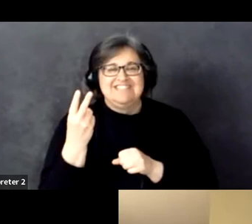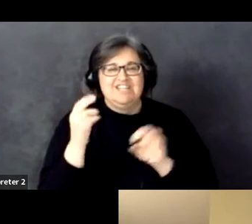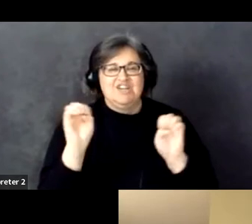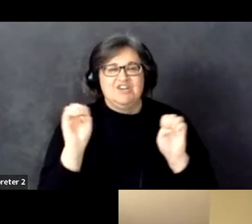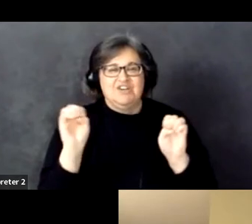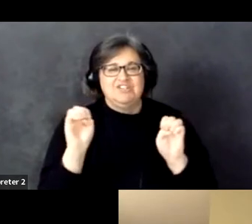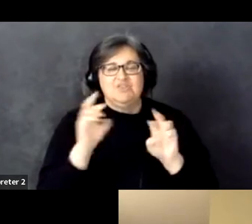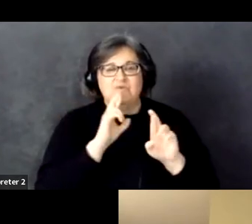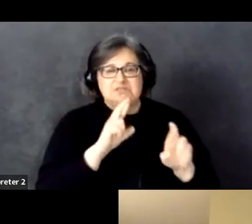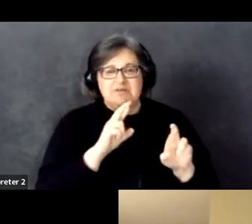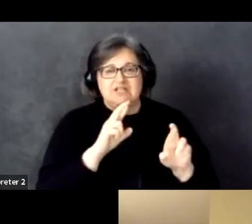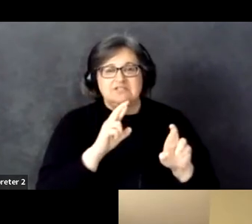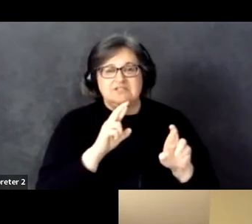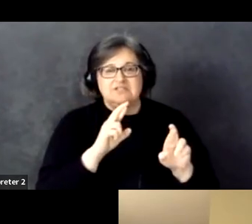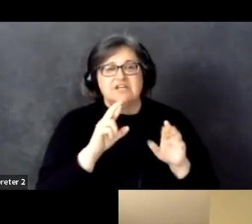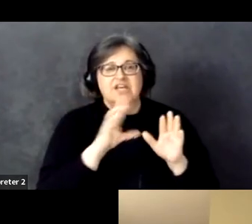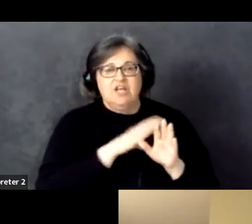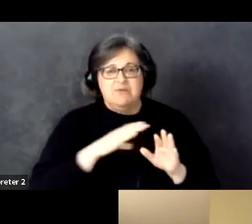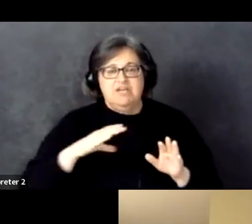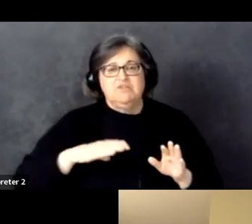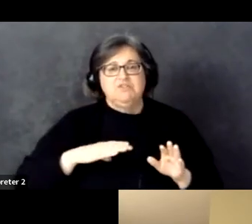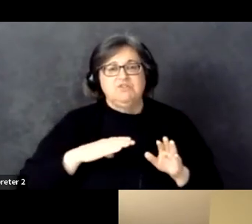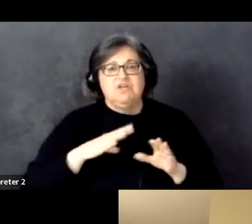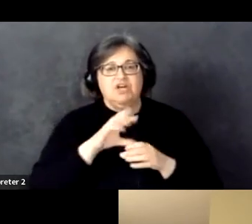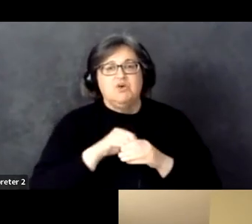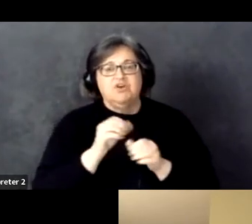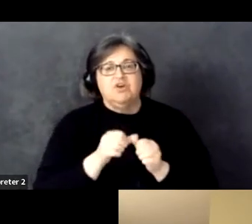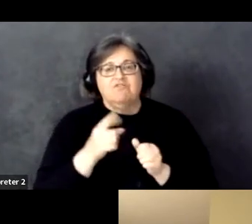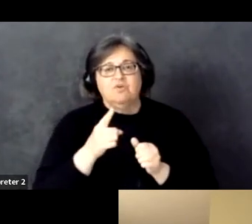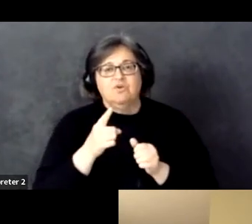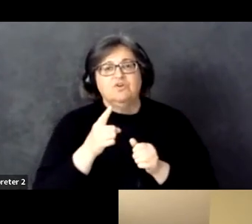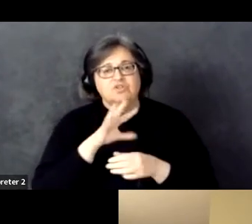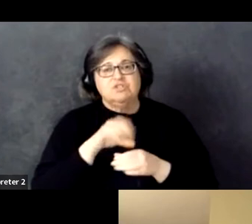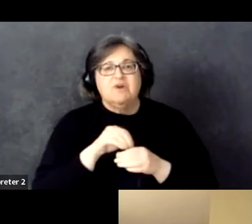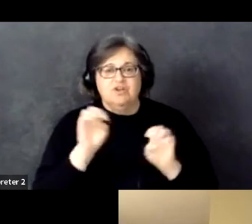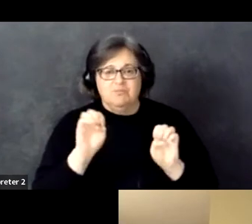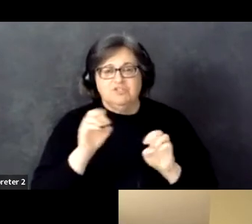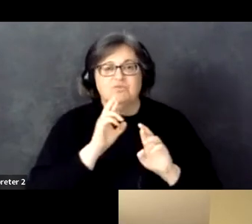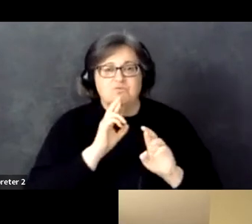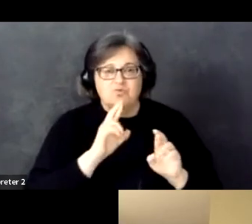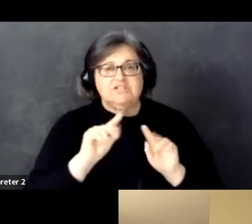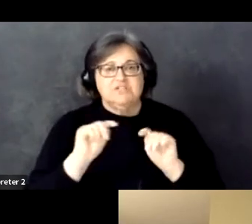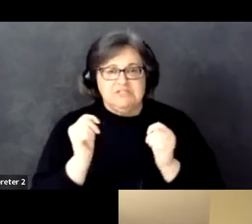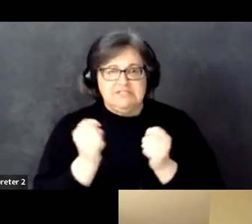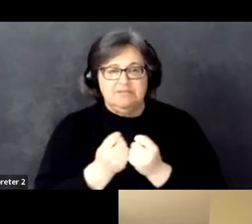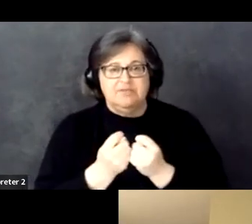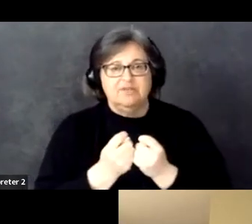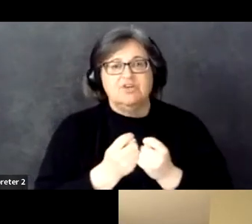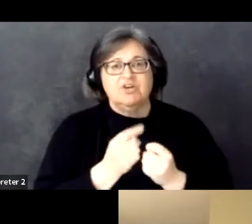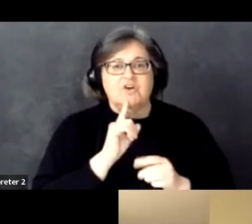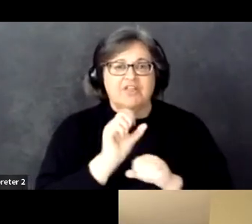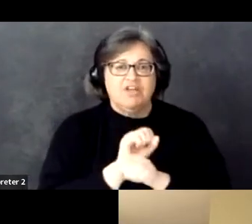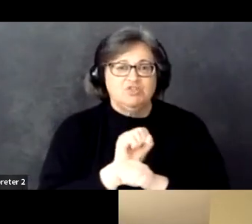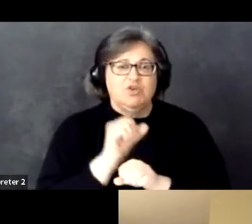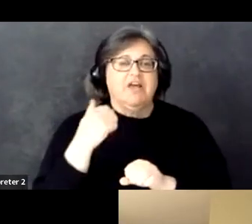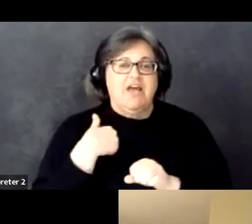emergency response committees that include everyone who's a part of the emergency response teams, to actually have a